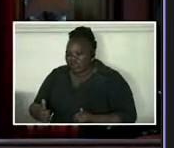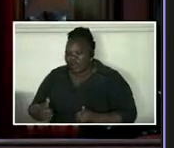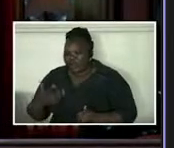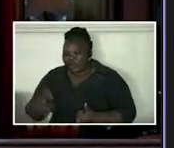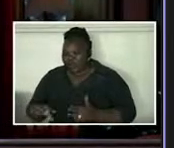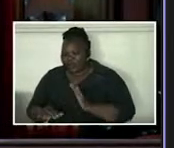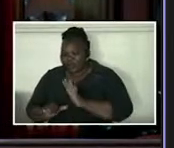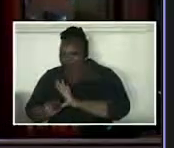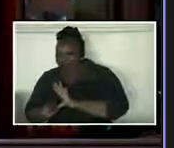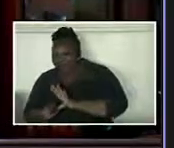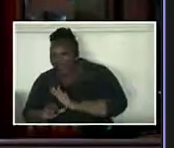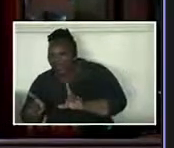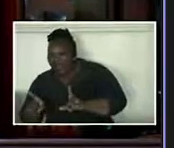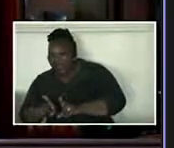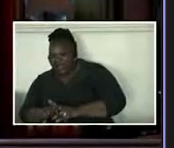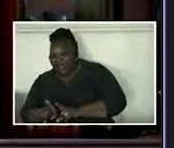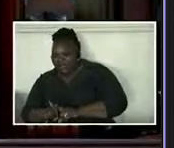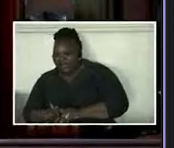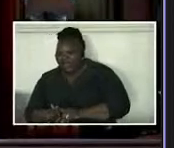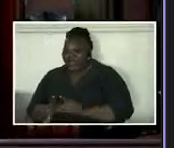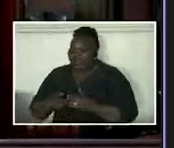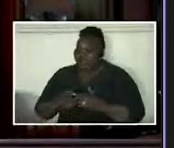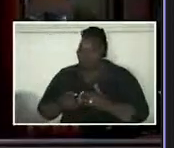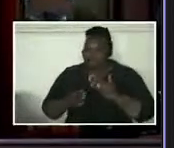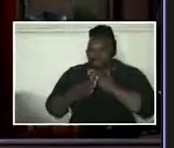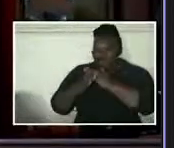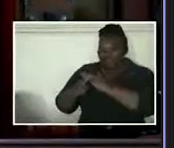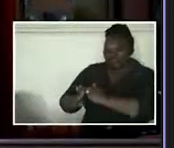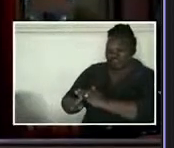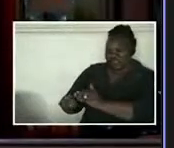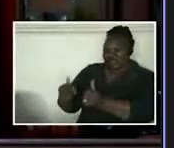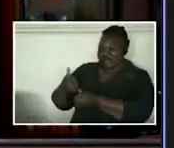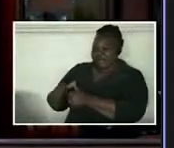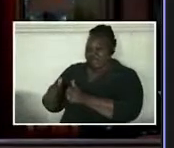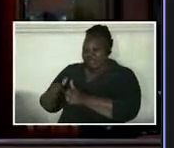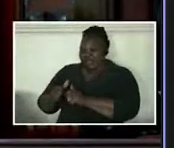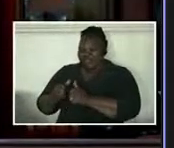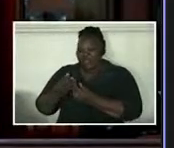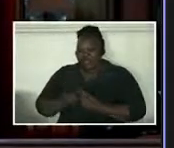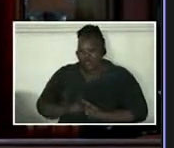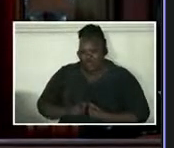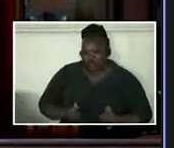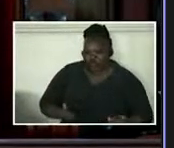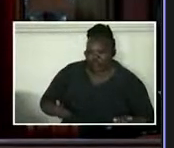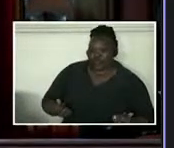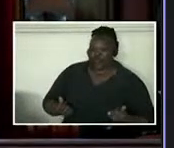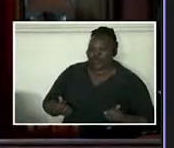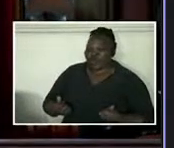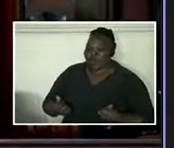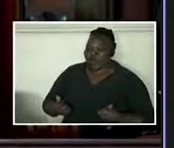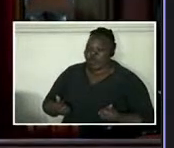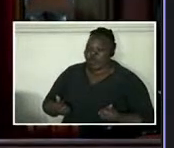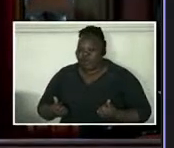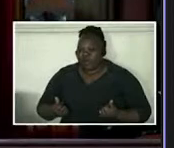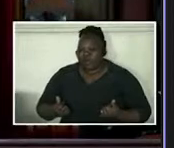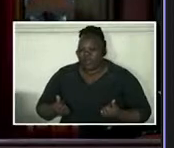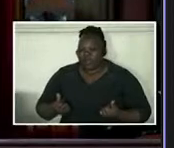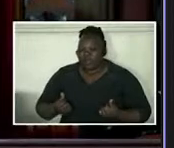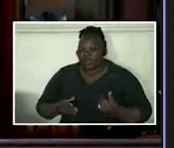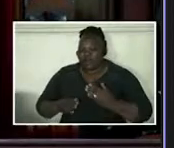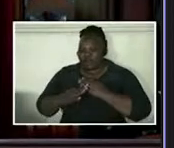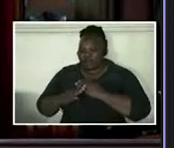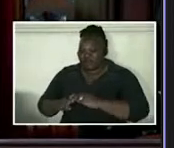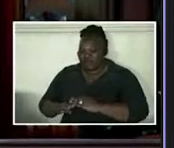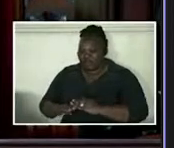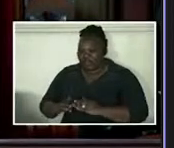same goes open code prevention is better than cure close code strategies that could be intensified as means of prevention including